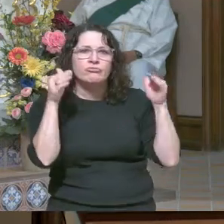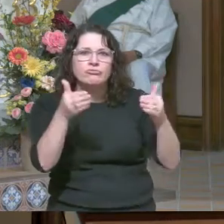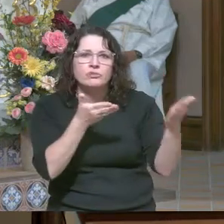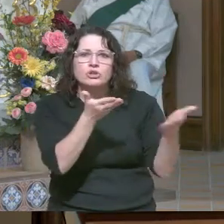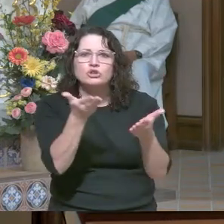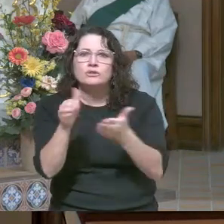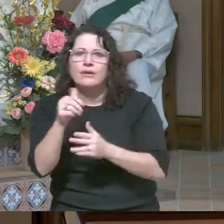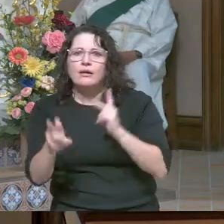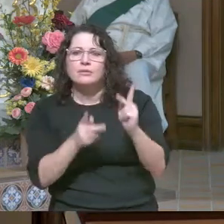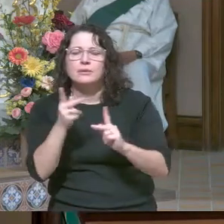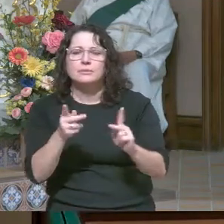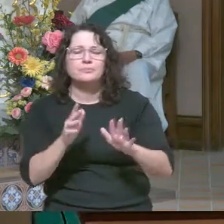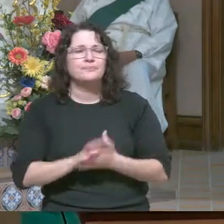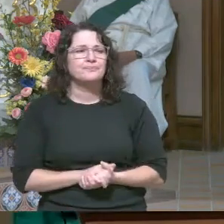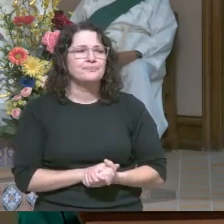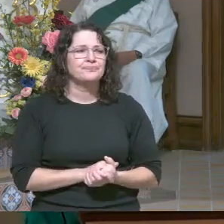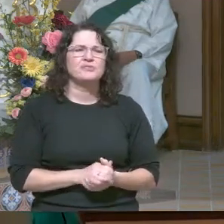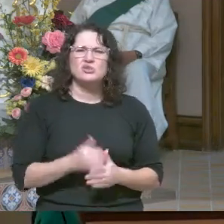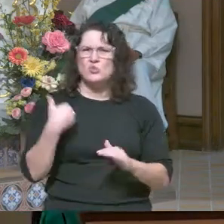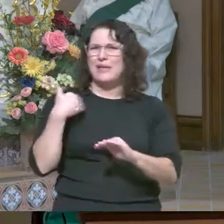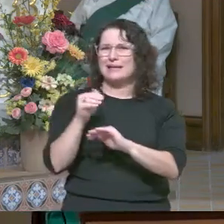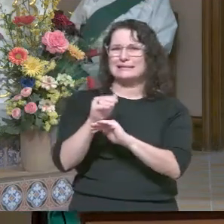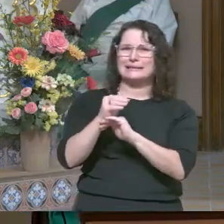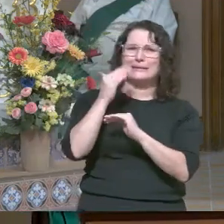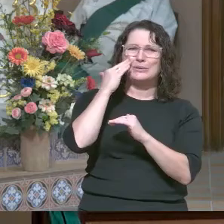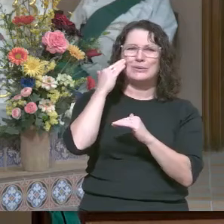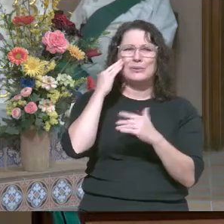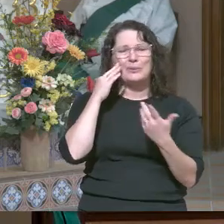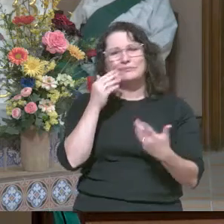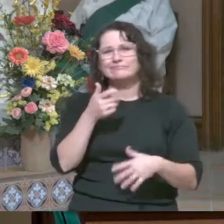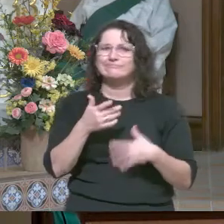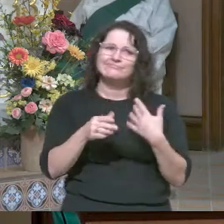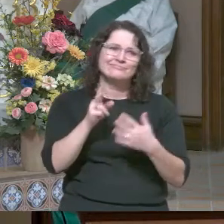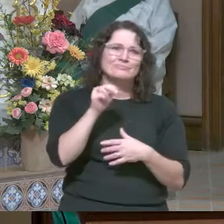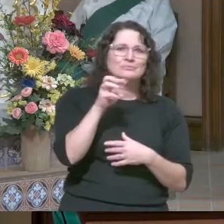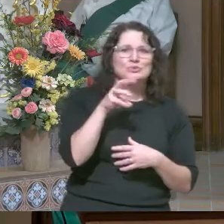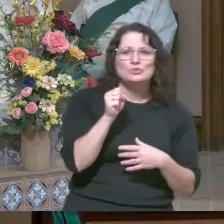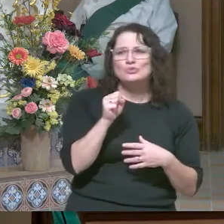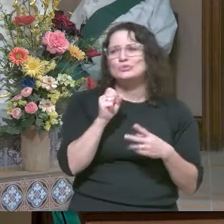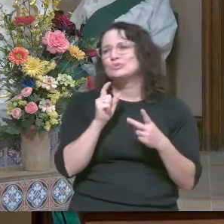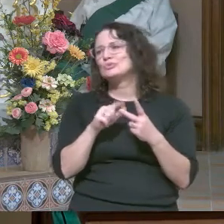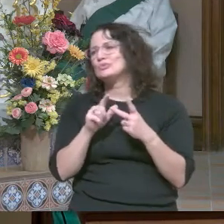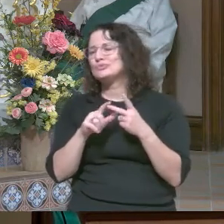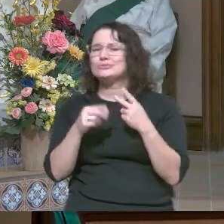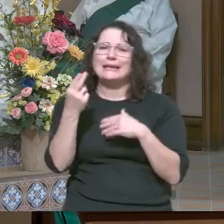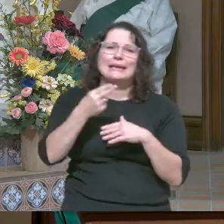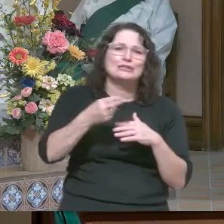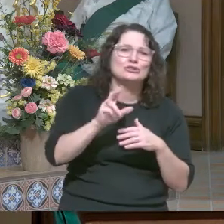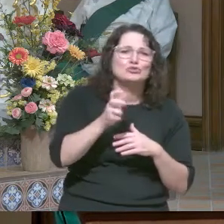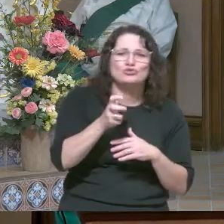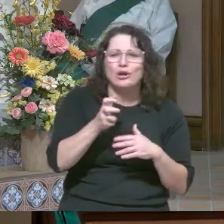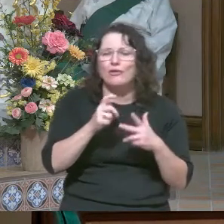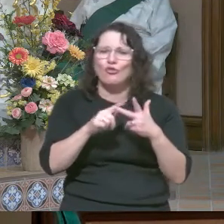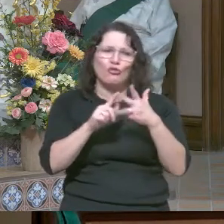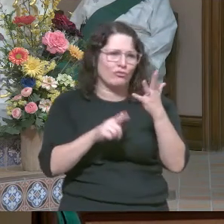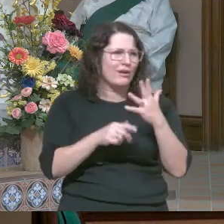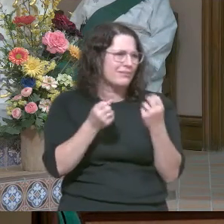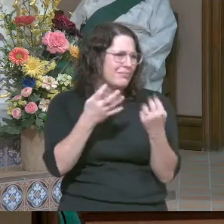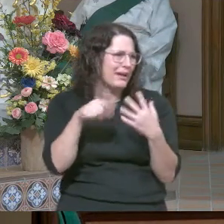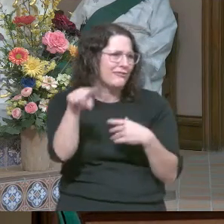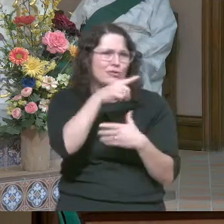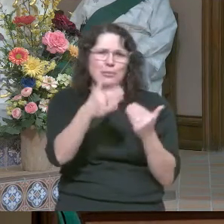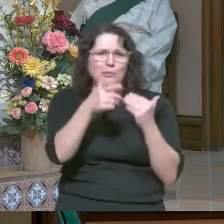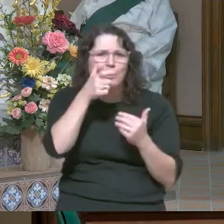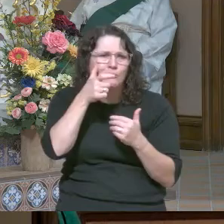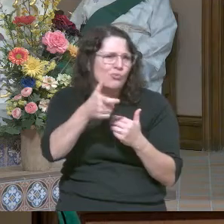And I was reflecting last night, there was a lot of stuff on 9/11 on the news and in the History Channel and different things. I'm sure many of you